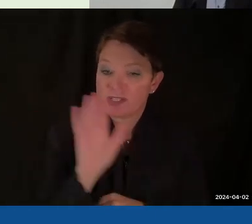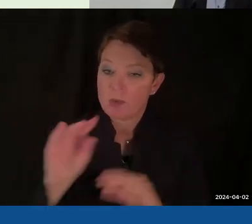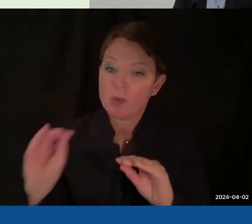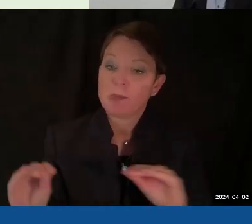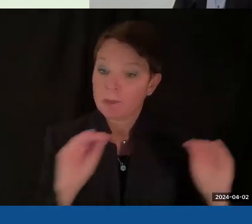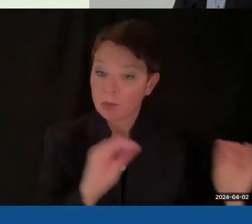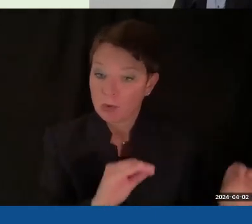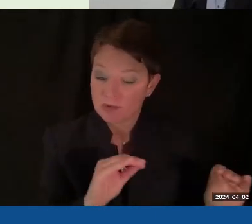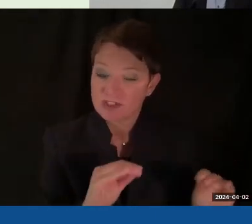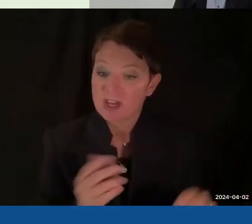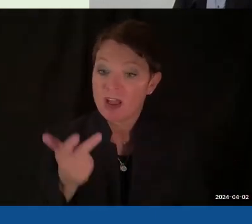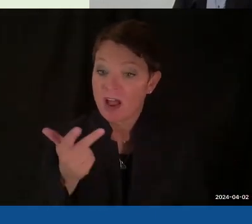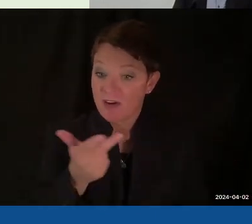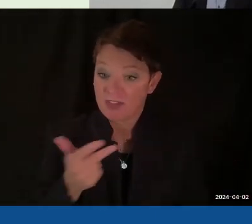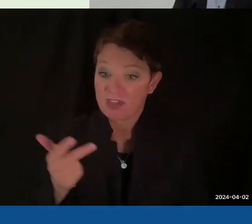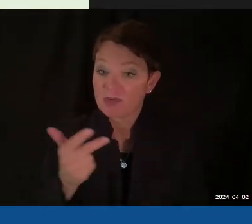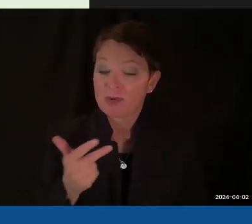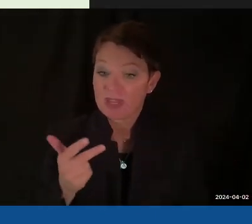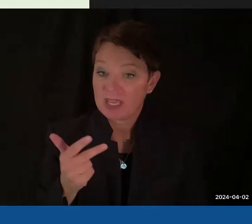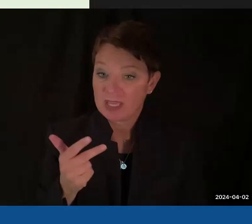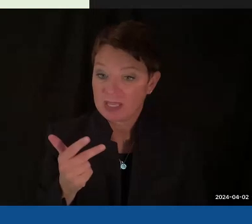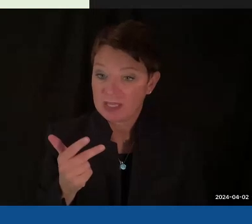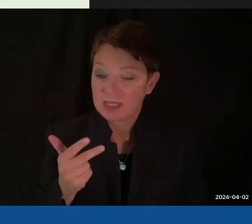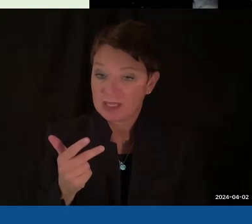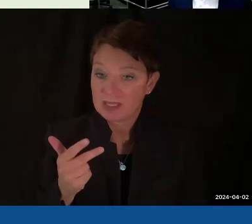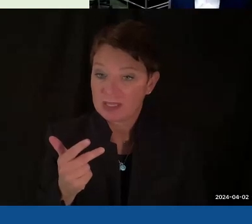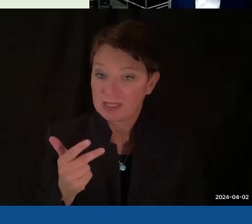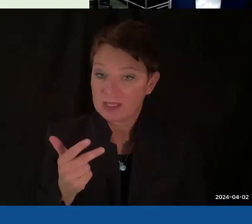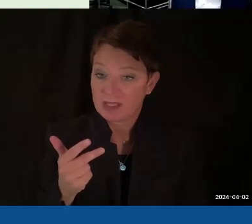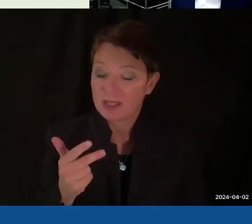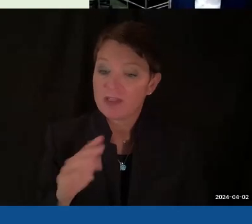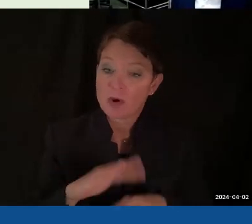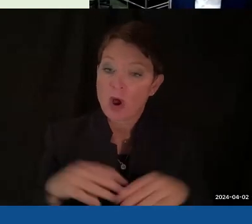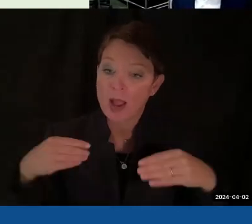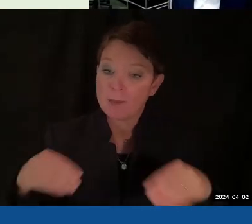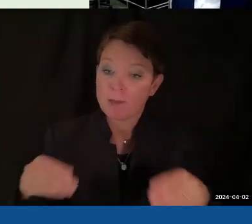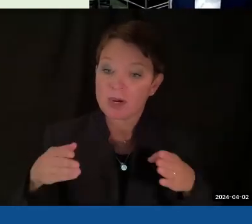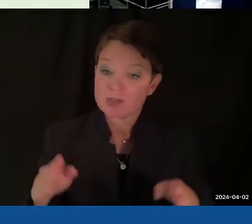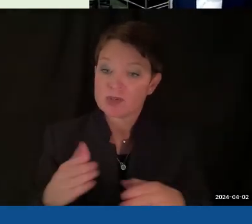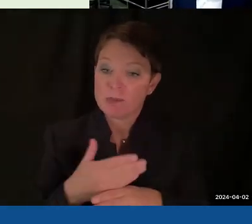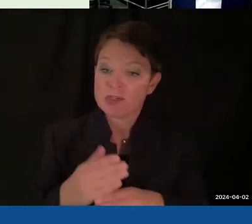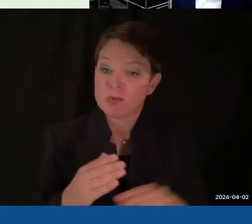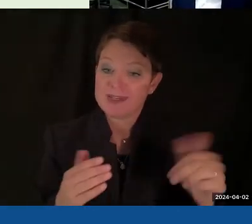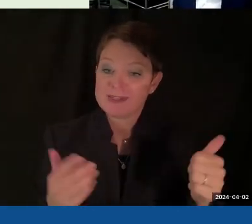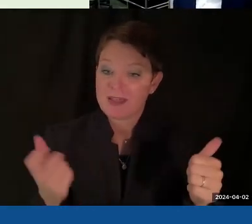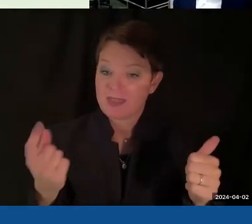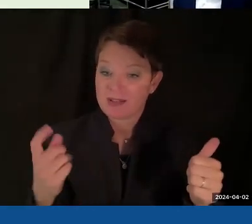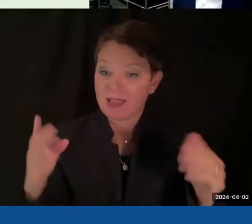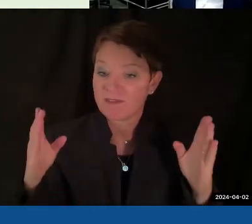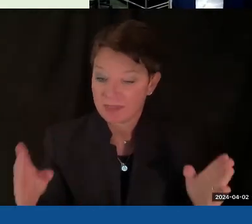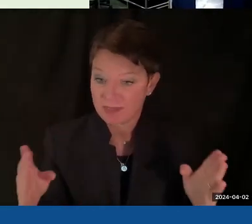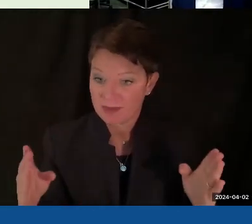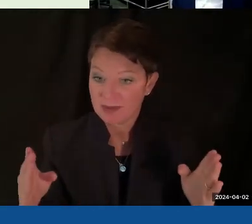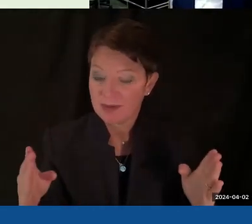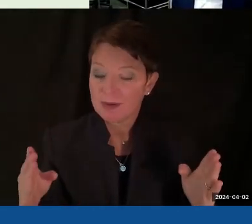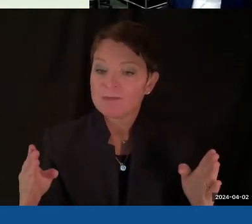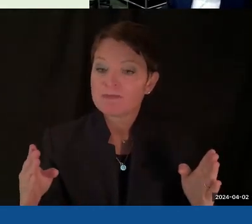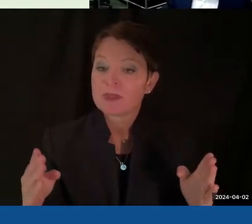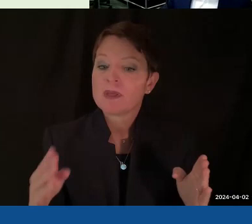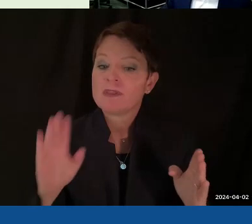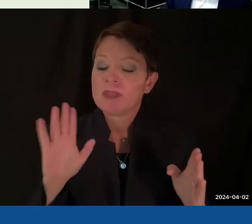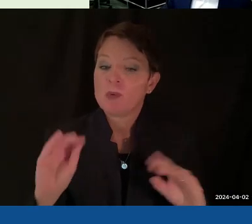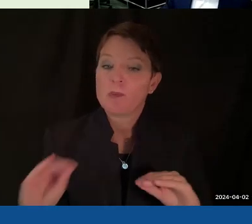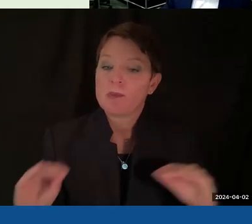relocated. Of those 3 bus shelters, they're all on Market Street between 10th and 11th, and they're proposed to be